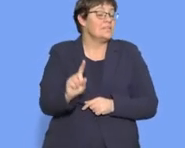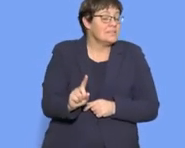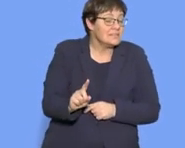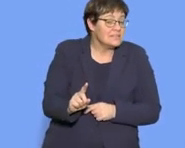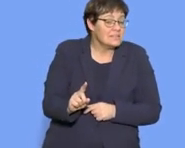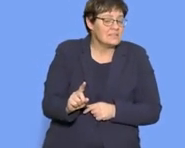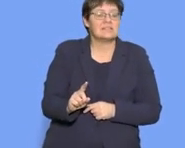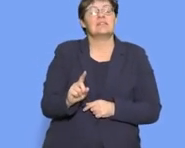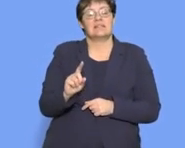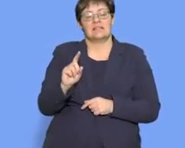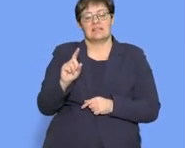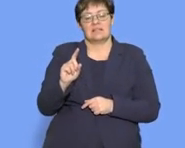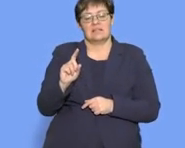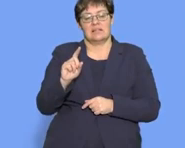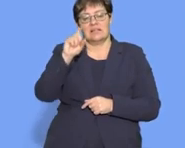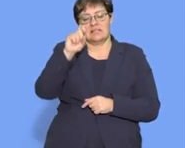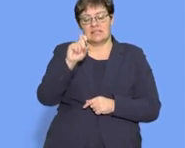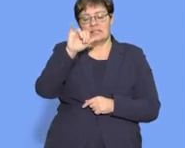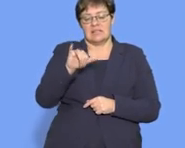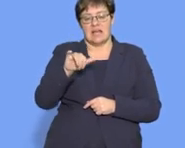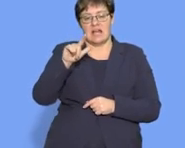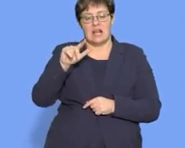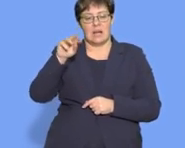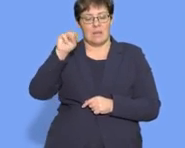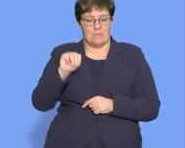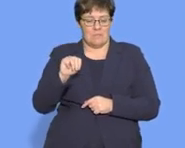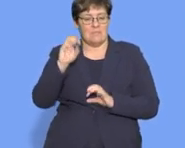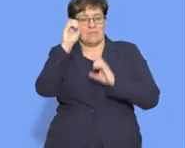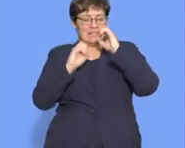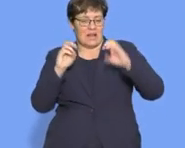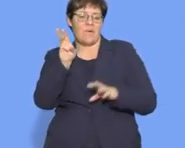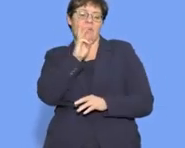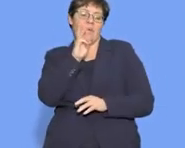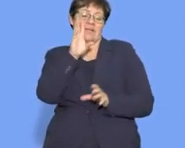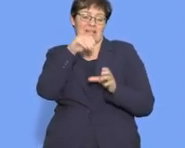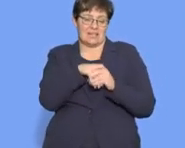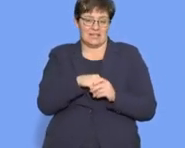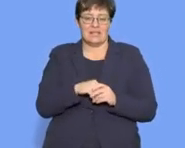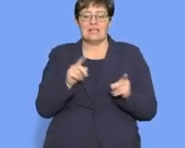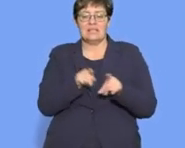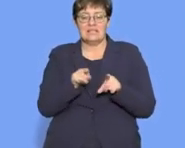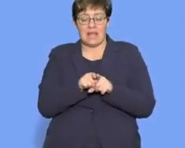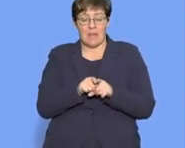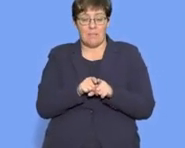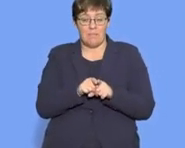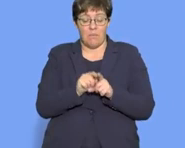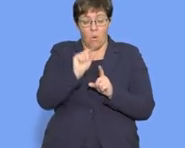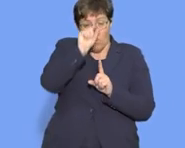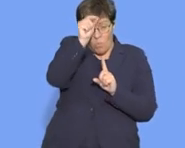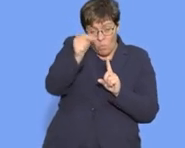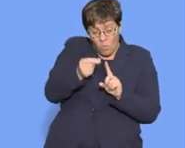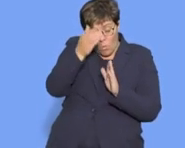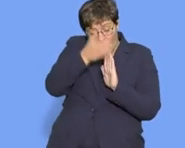your xylem cells. They've also got thick walls. Then what you